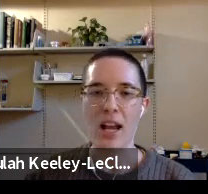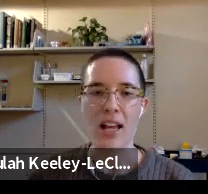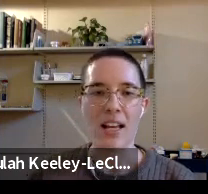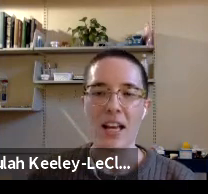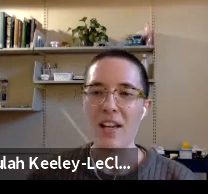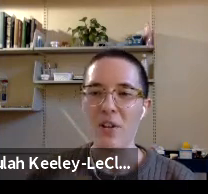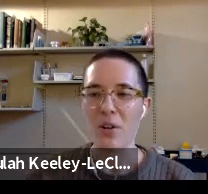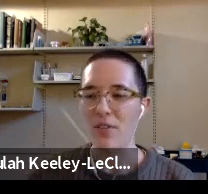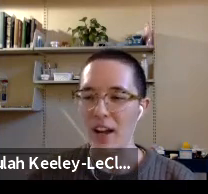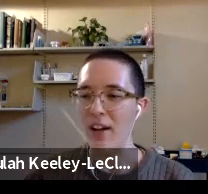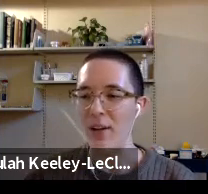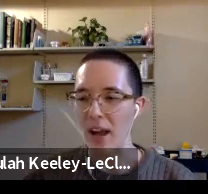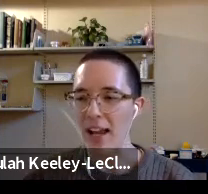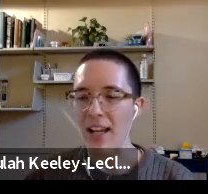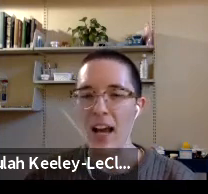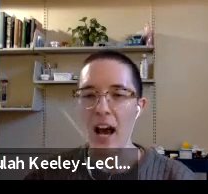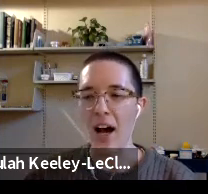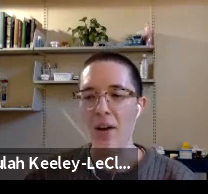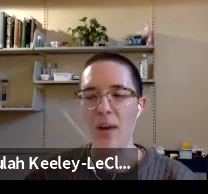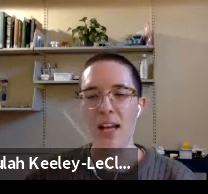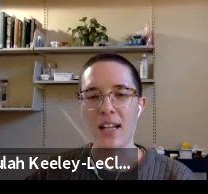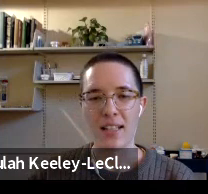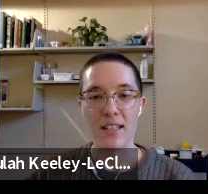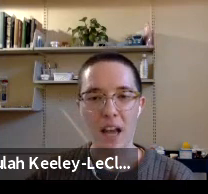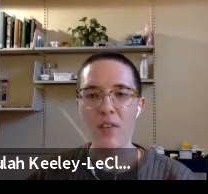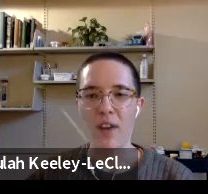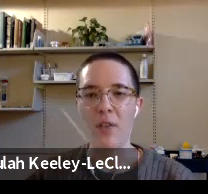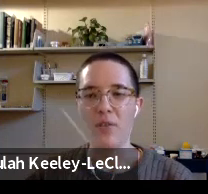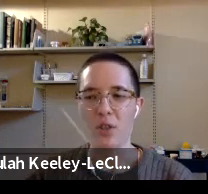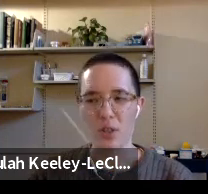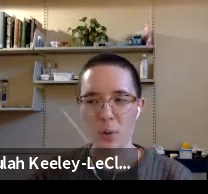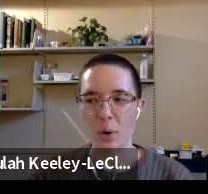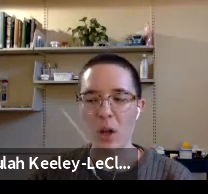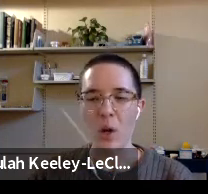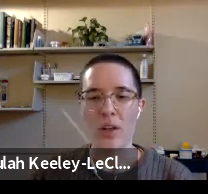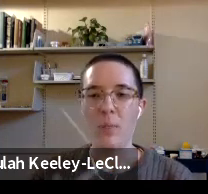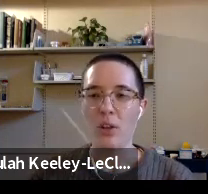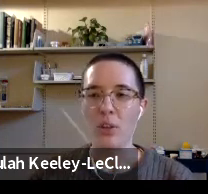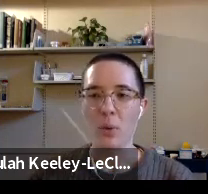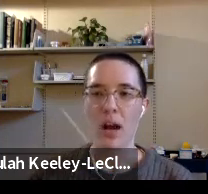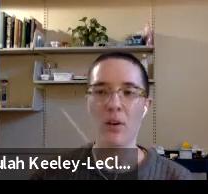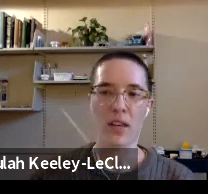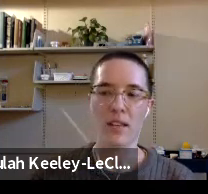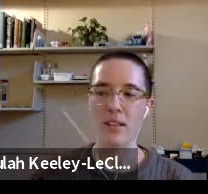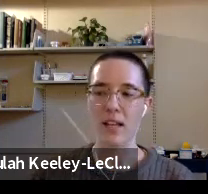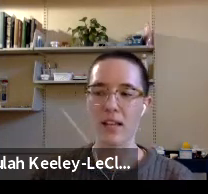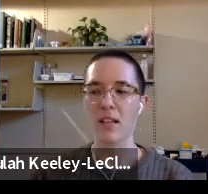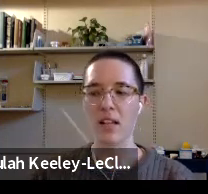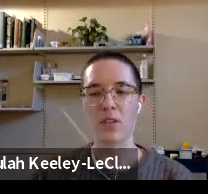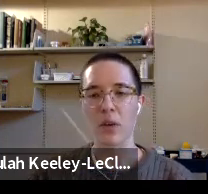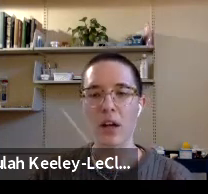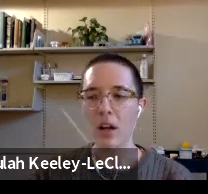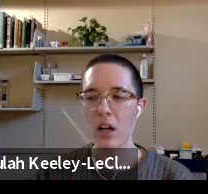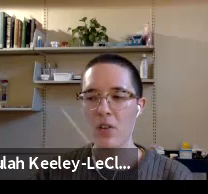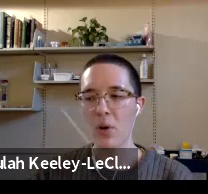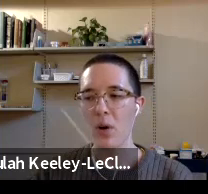much an internal affair in a way. And his desire to found the forestry school was partially born out of his successes in